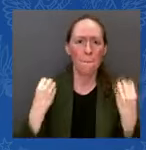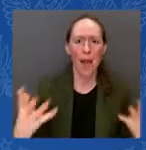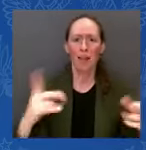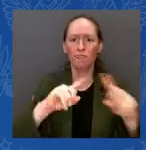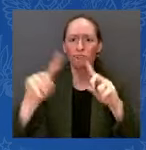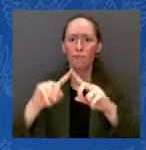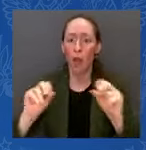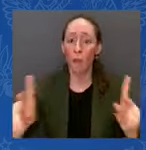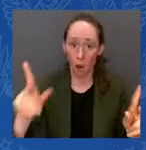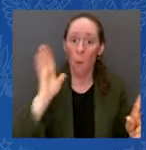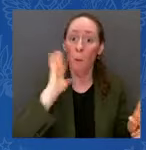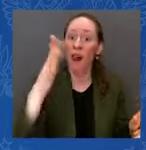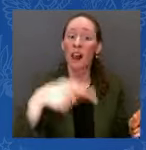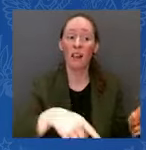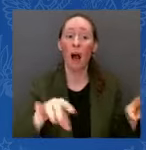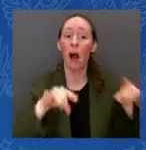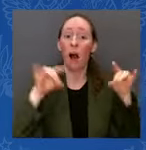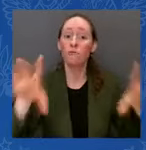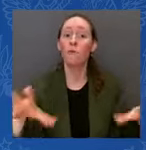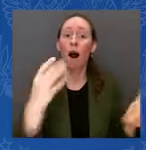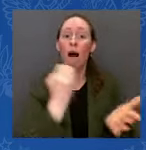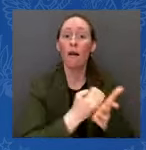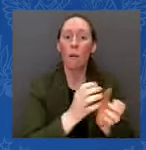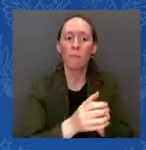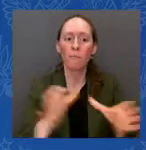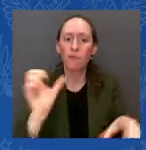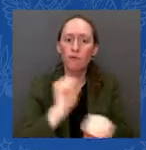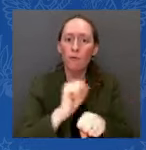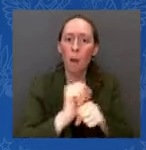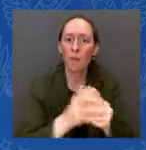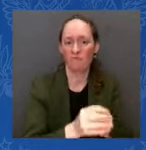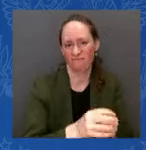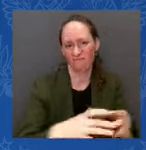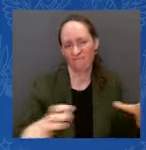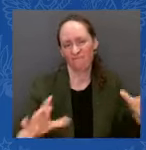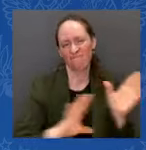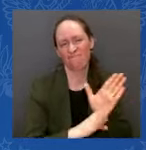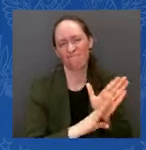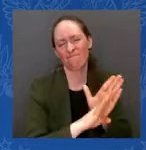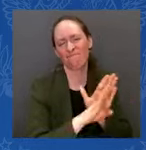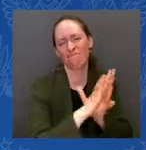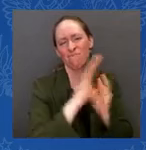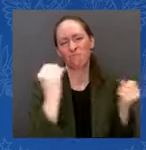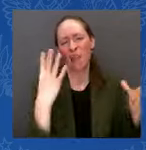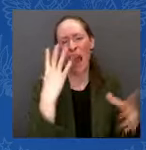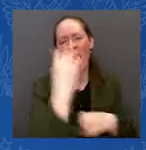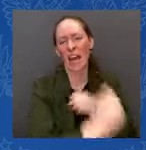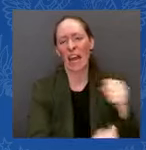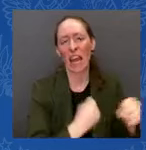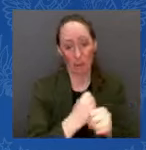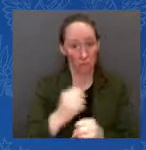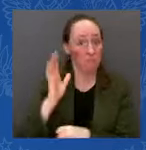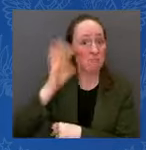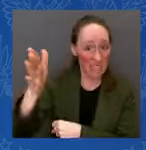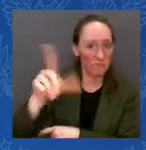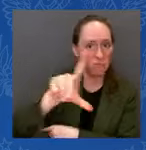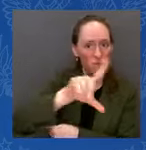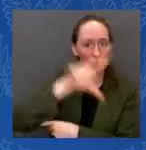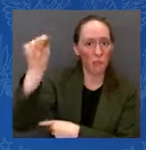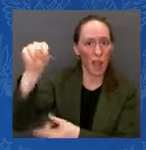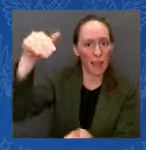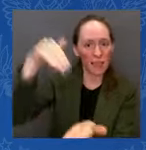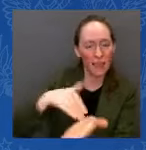decades and create around 20,000 direct jobs for Australians from many trades